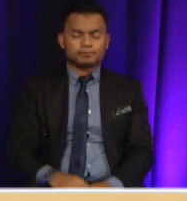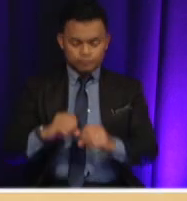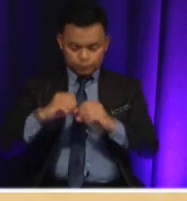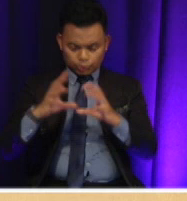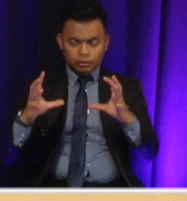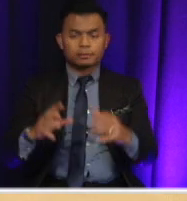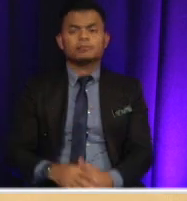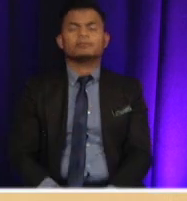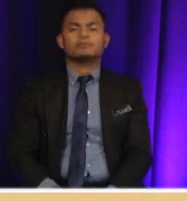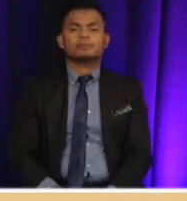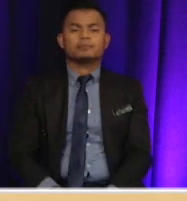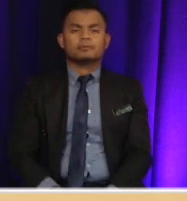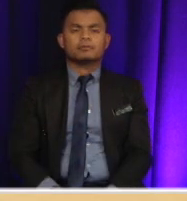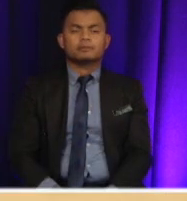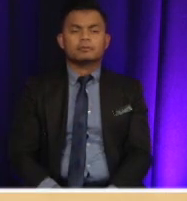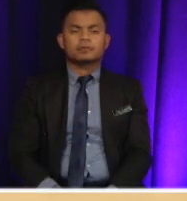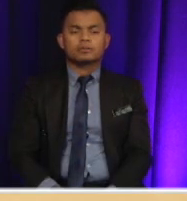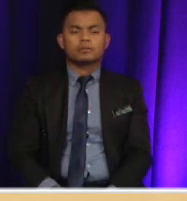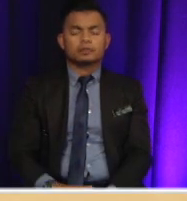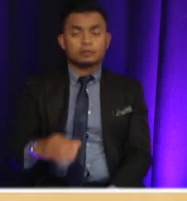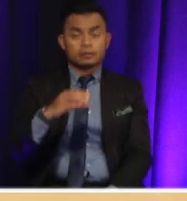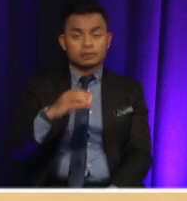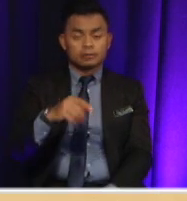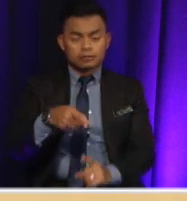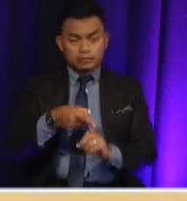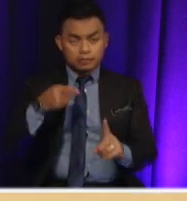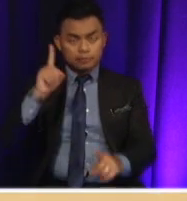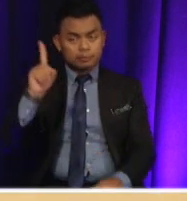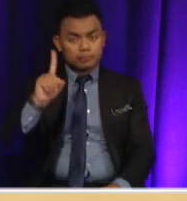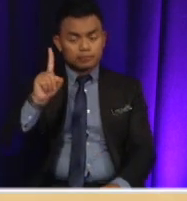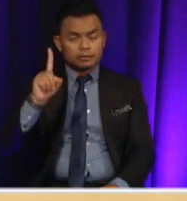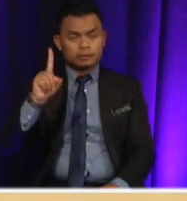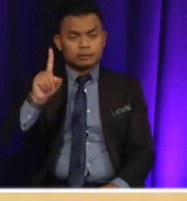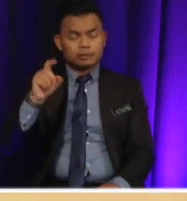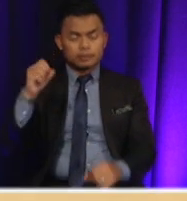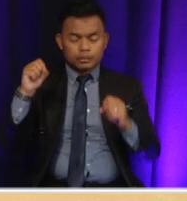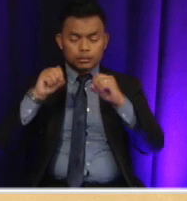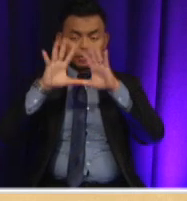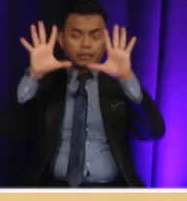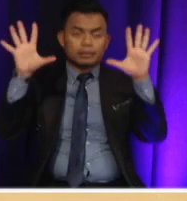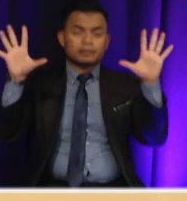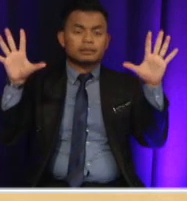the chromium trim from which the shine has gone.